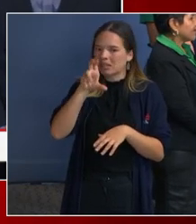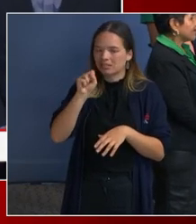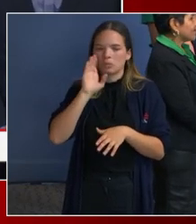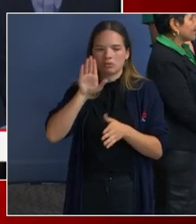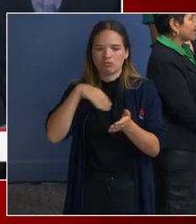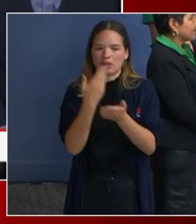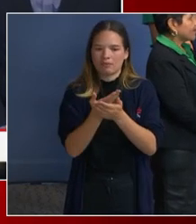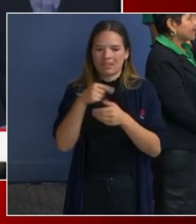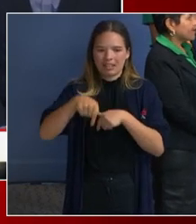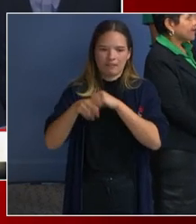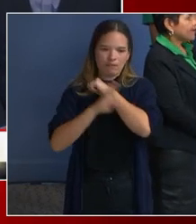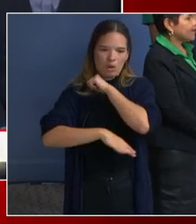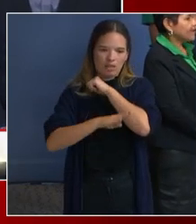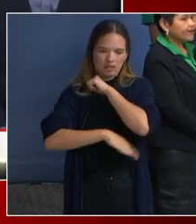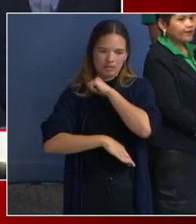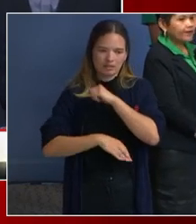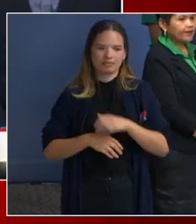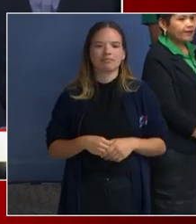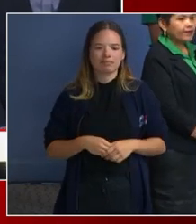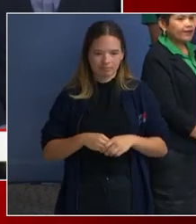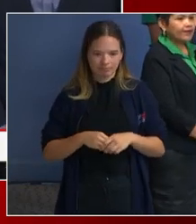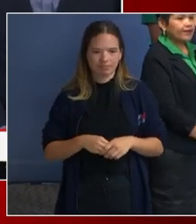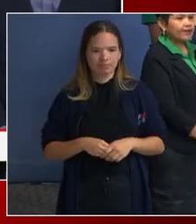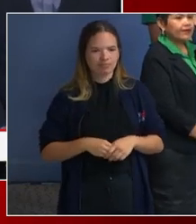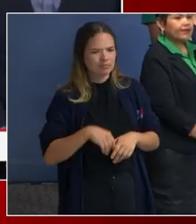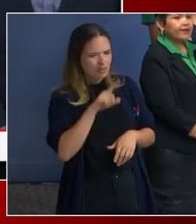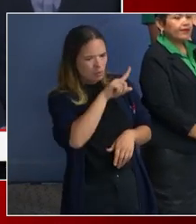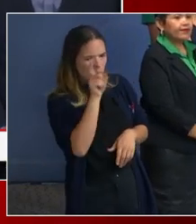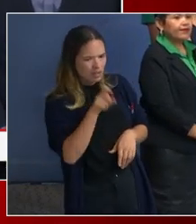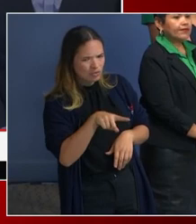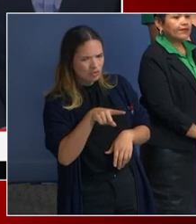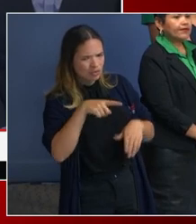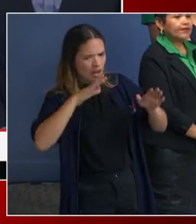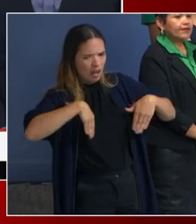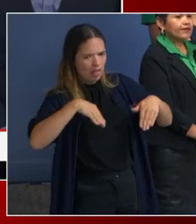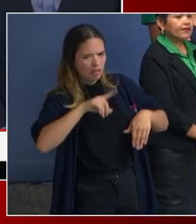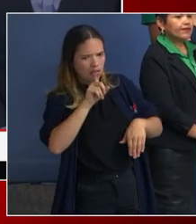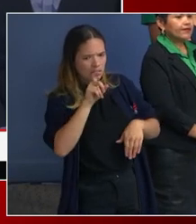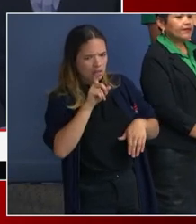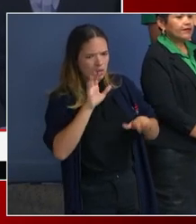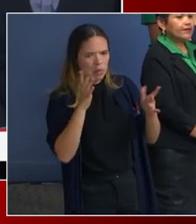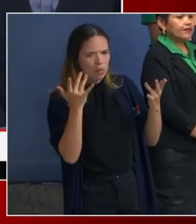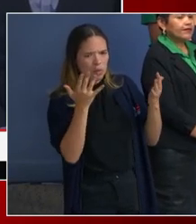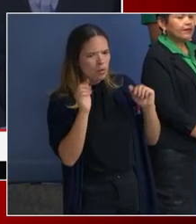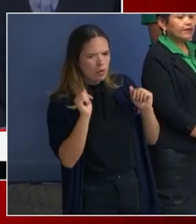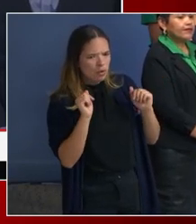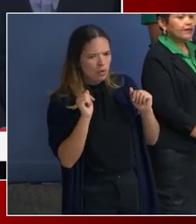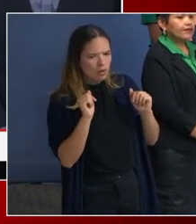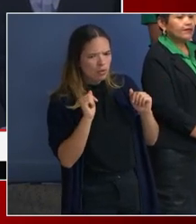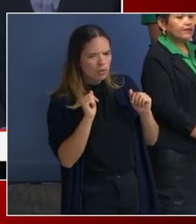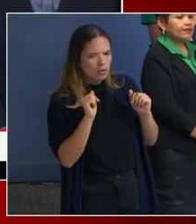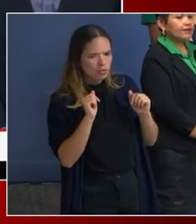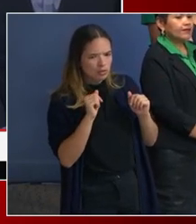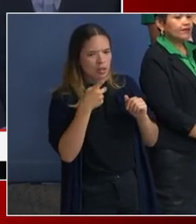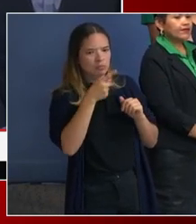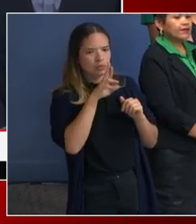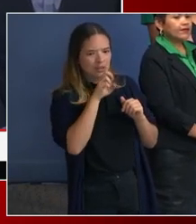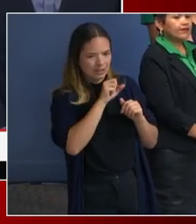Yeah. Anybody who hasn't asked a question yet? Yes. Oh, let me just finish with the press, and then I'll